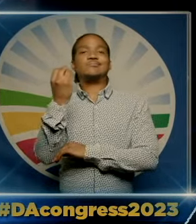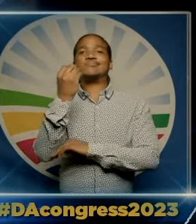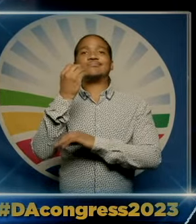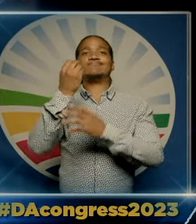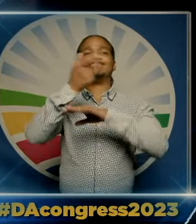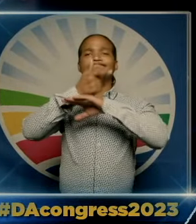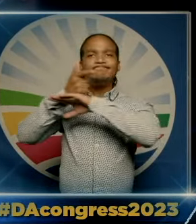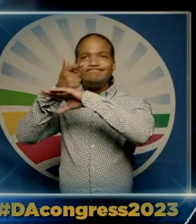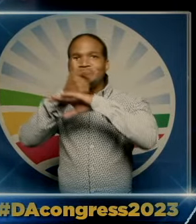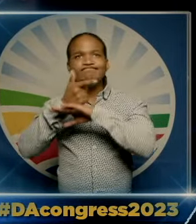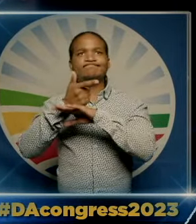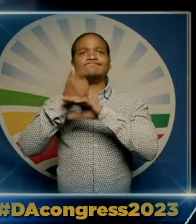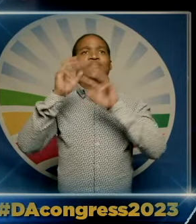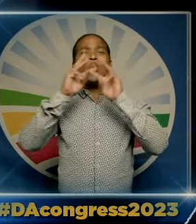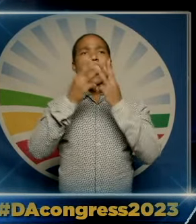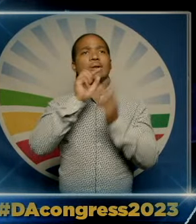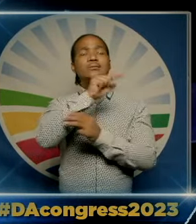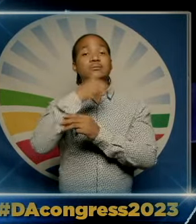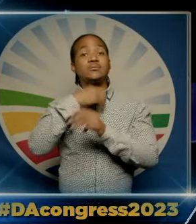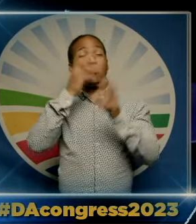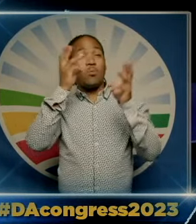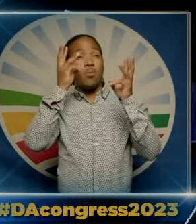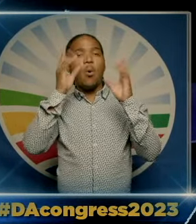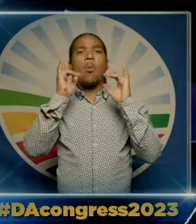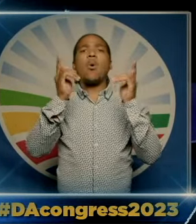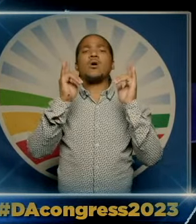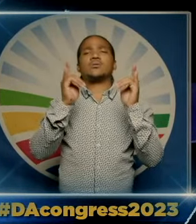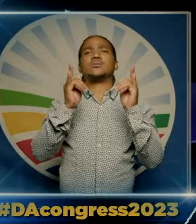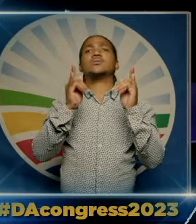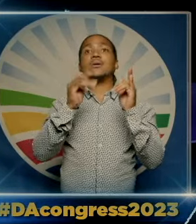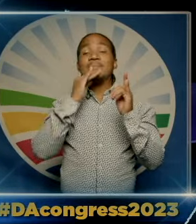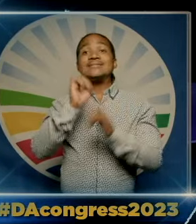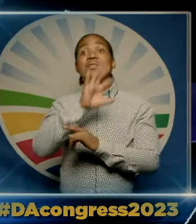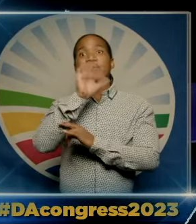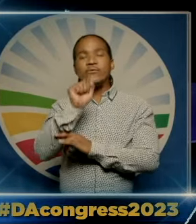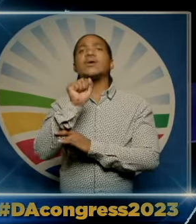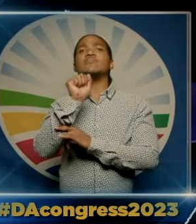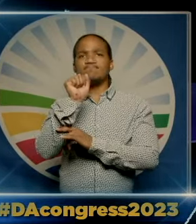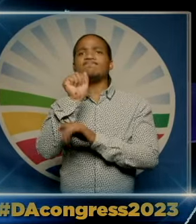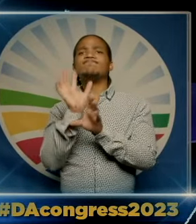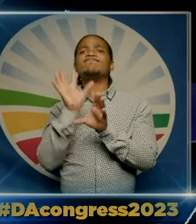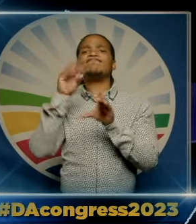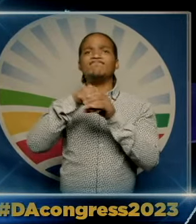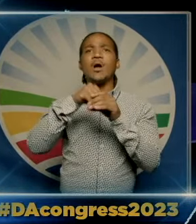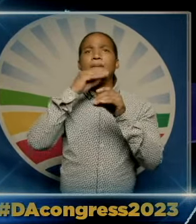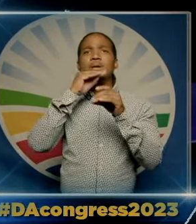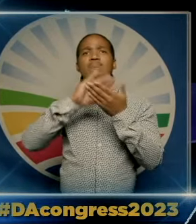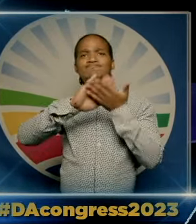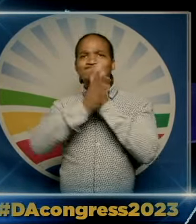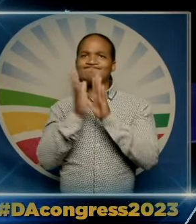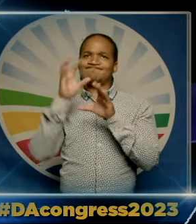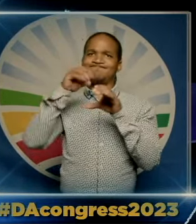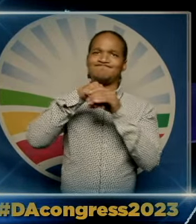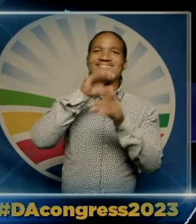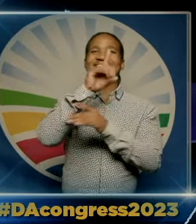world. Today, I call on all the people in South Africa, become part of a stronger democratic